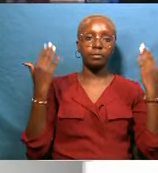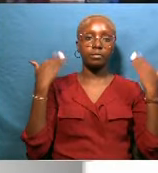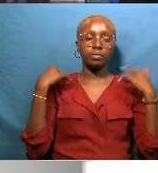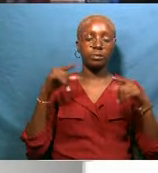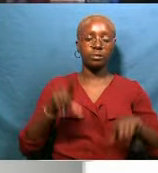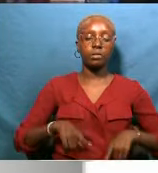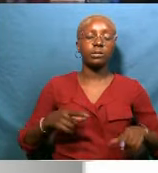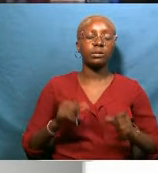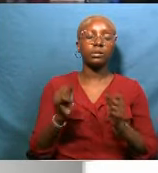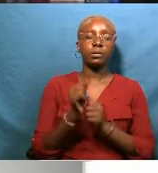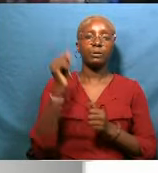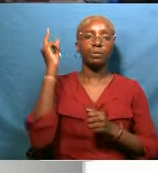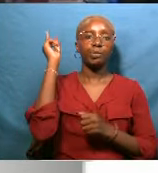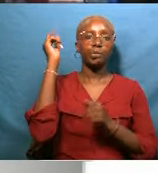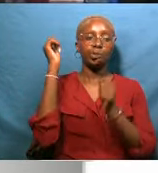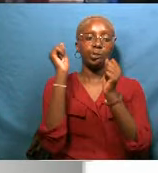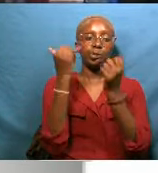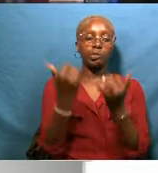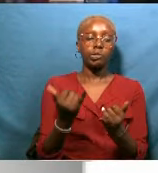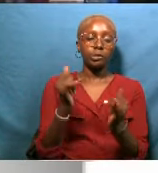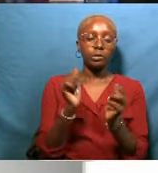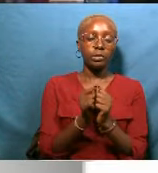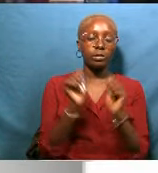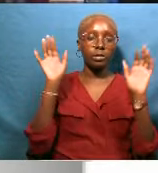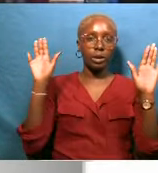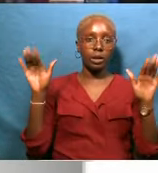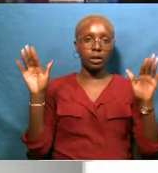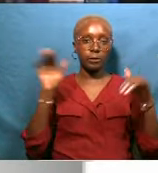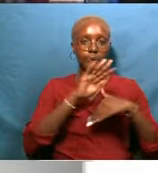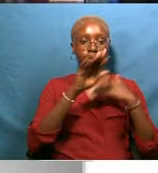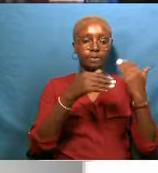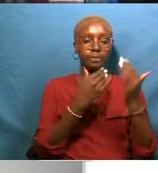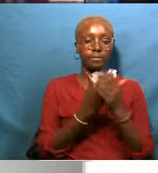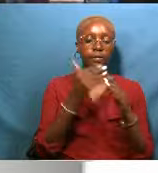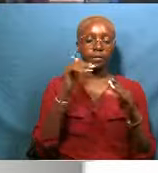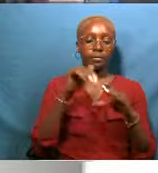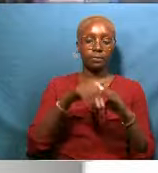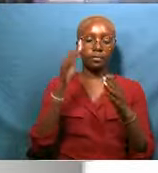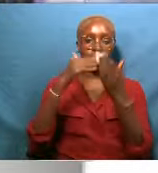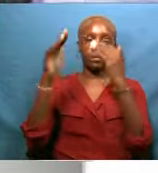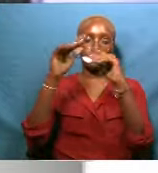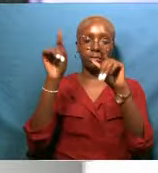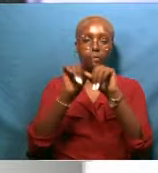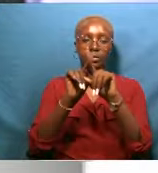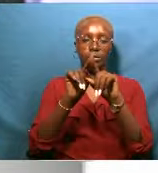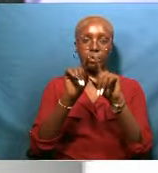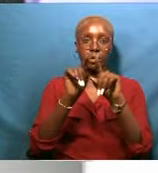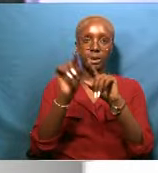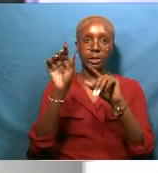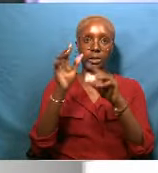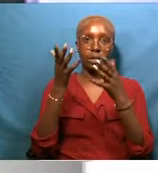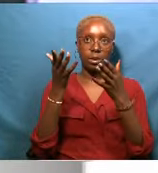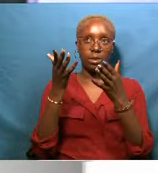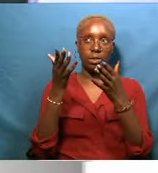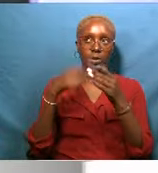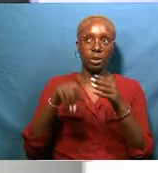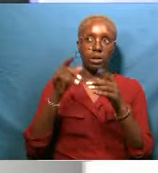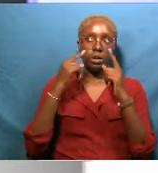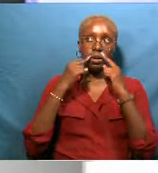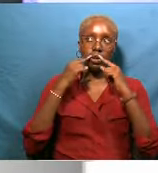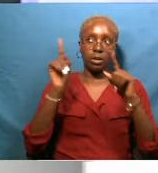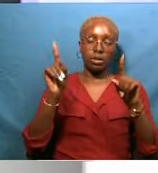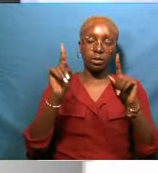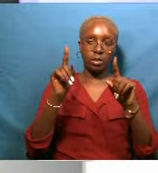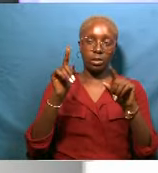him. Therefore, with angels, archangels, faithful ancestors, and all in heaven, we proclaim your great